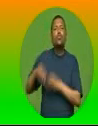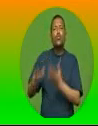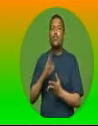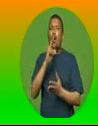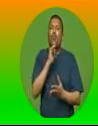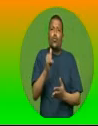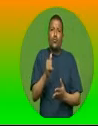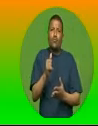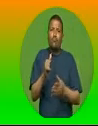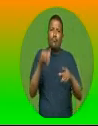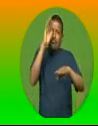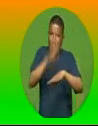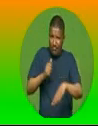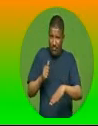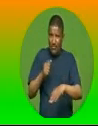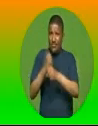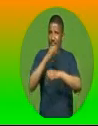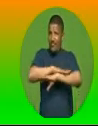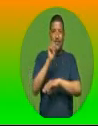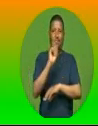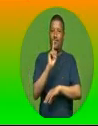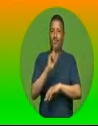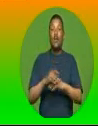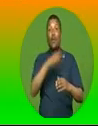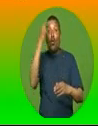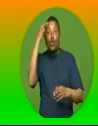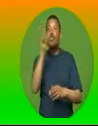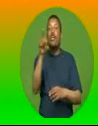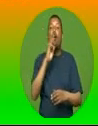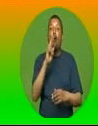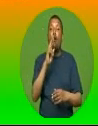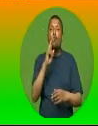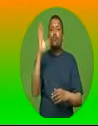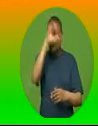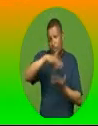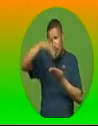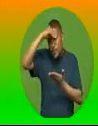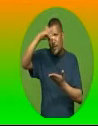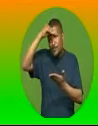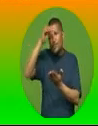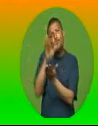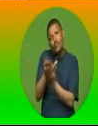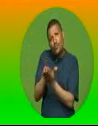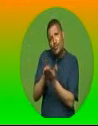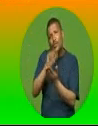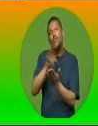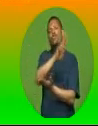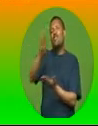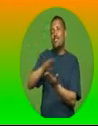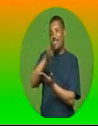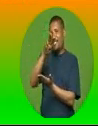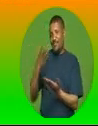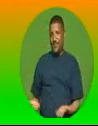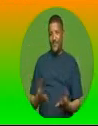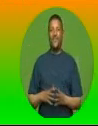are not regarded as unemployed because they are supposed to be learning in schools and